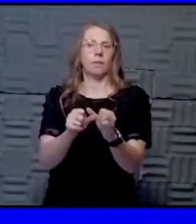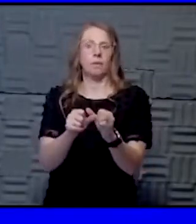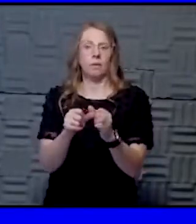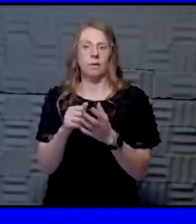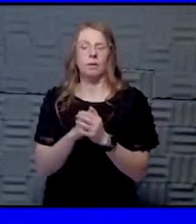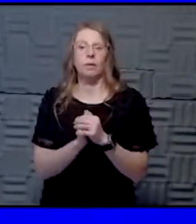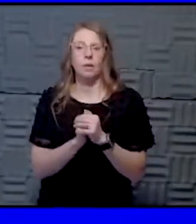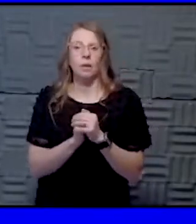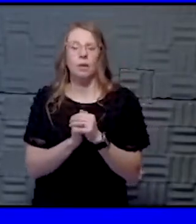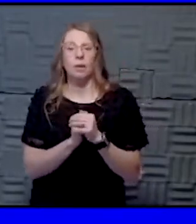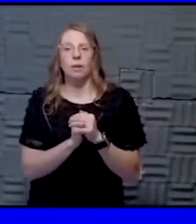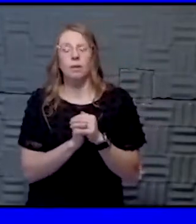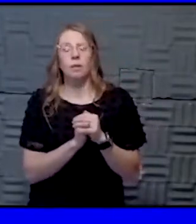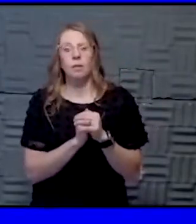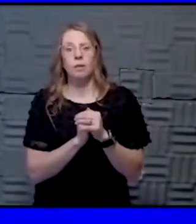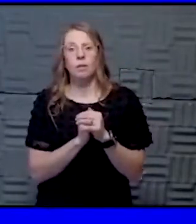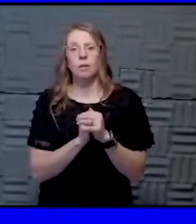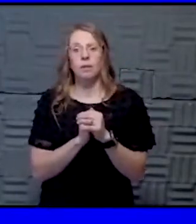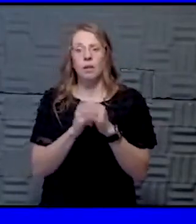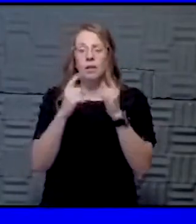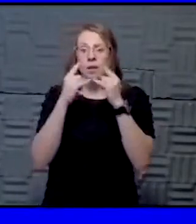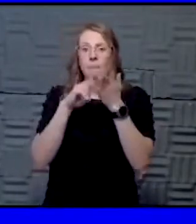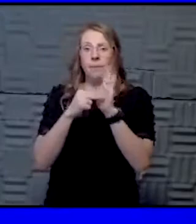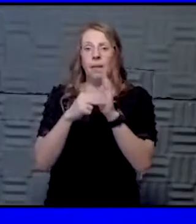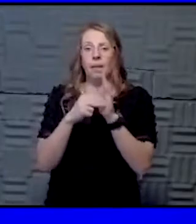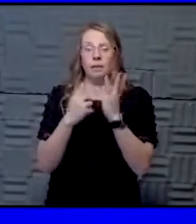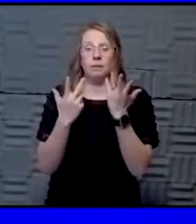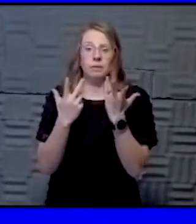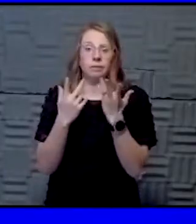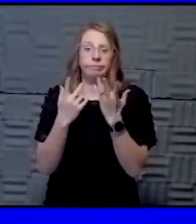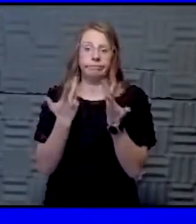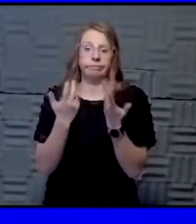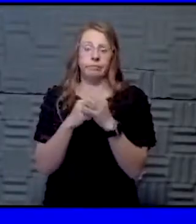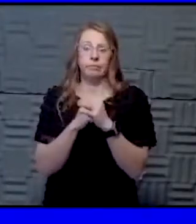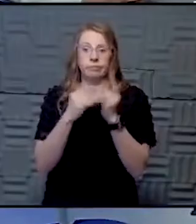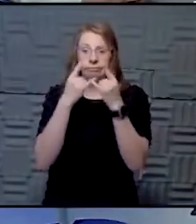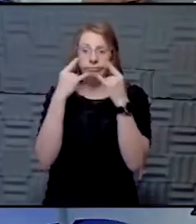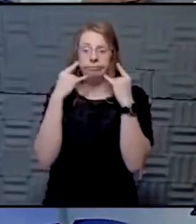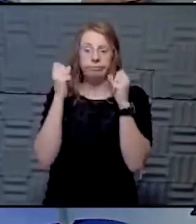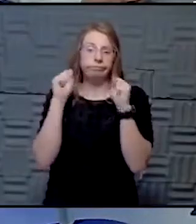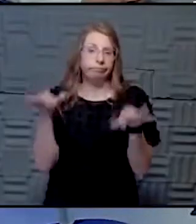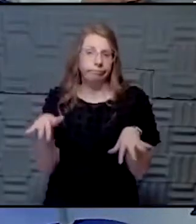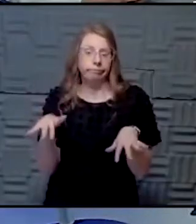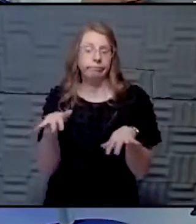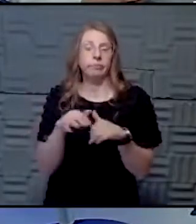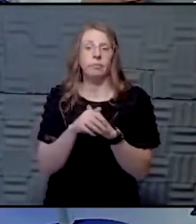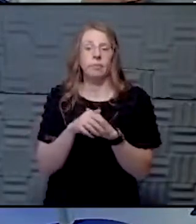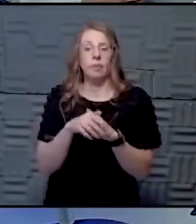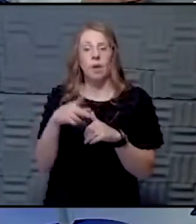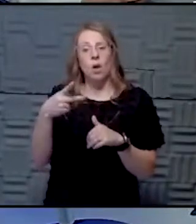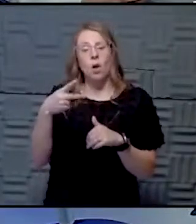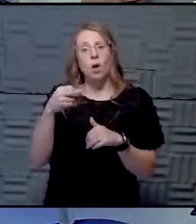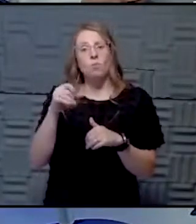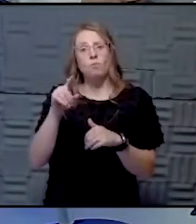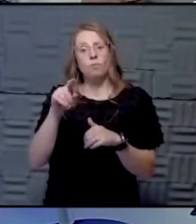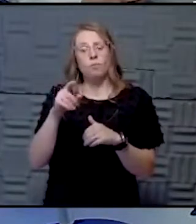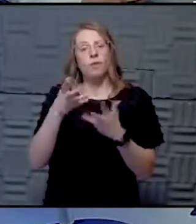and exacerbating, you know, somewhat prior issues as well. So, yeah. Carrie, have you seen some long haul in postpartum